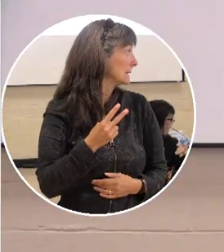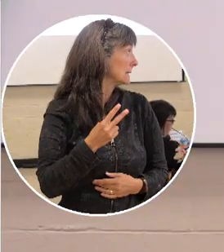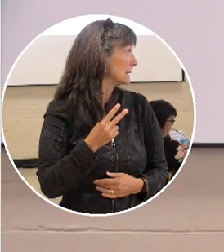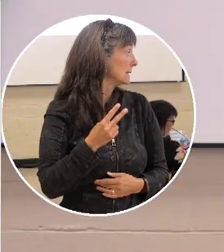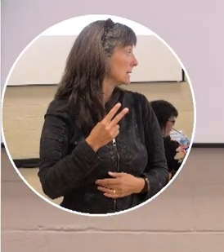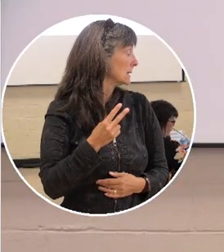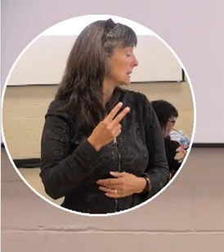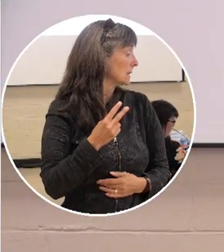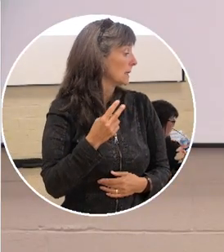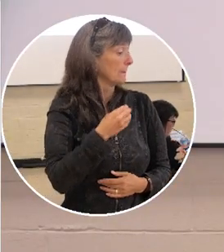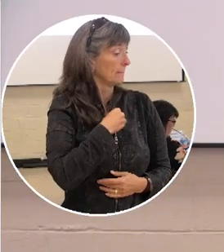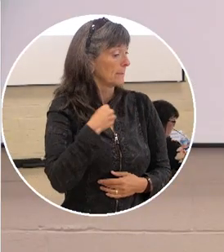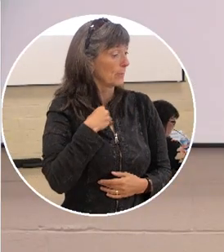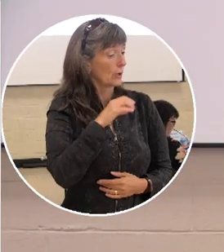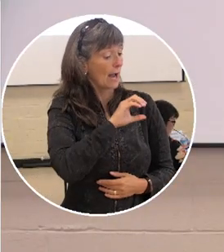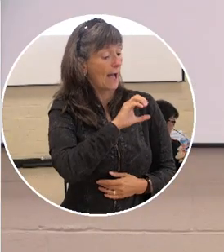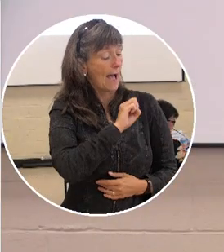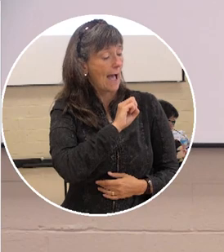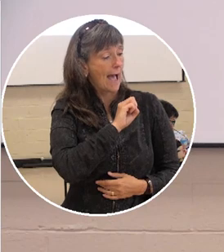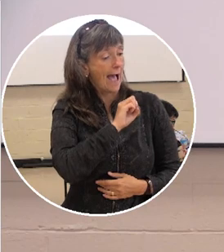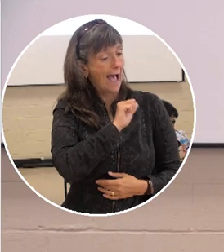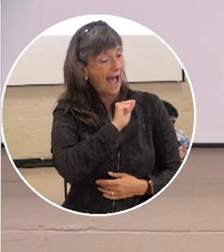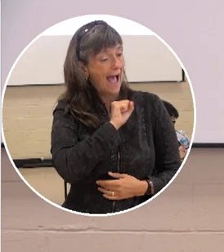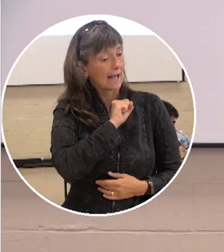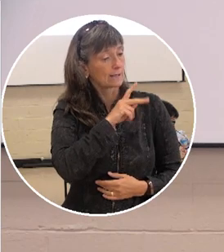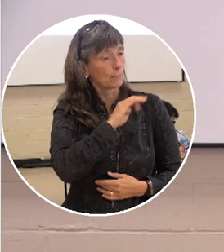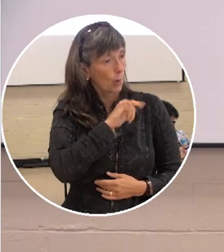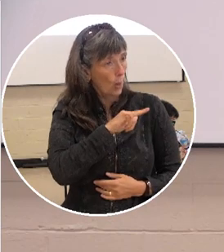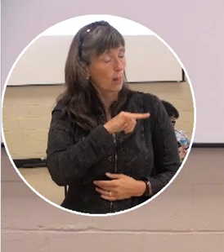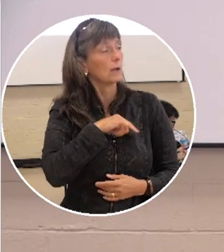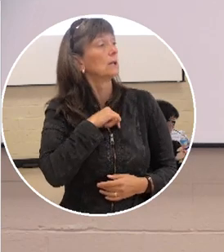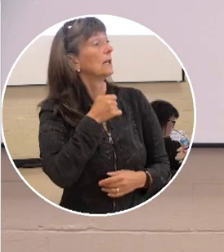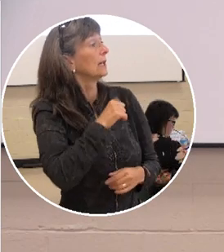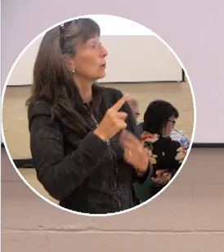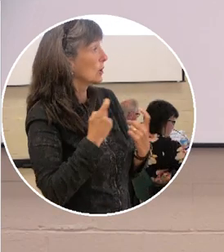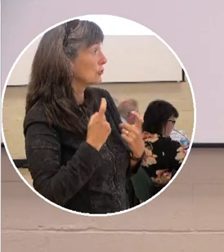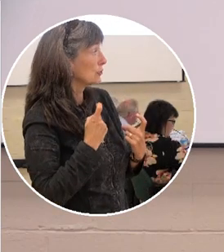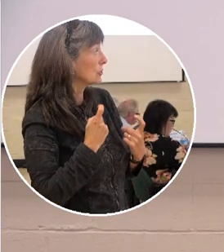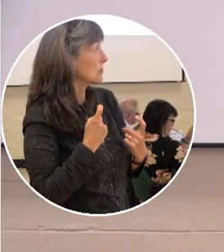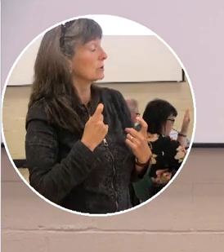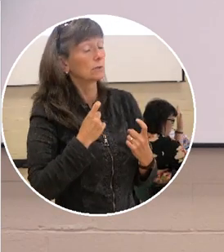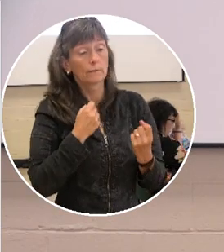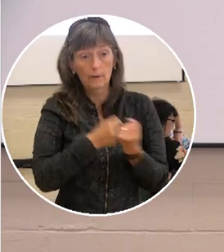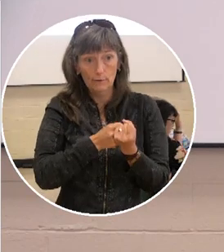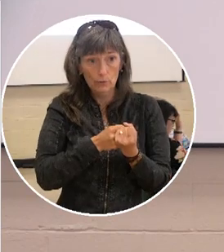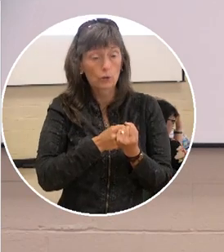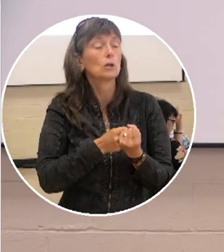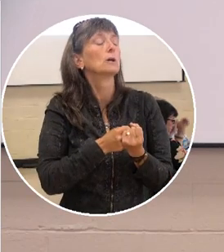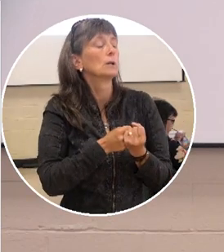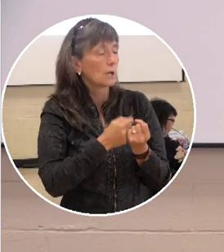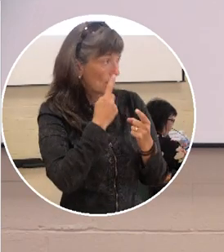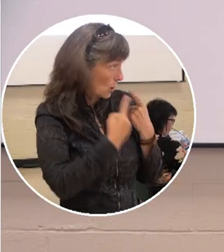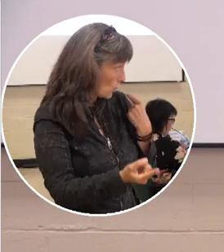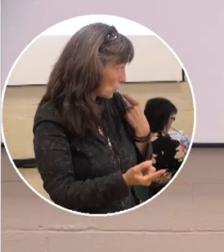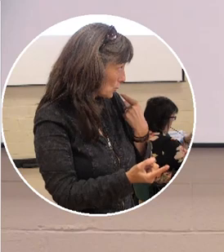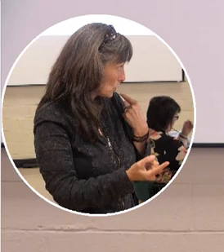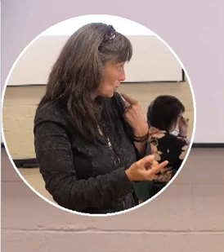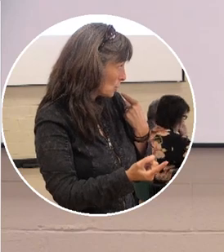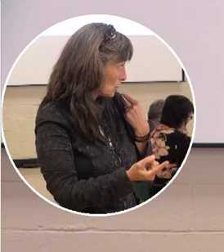by Trustee Aspel. Any questions? Hearing none, all in favor of the motion? Aye. Those